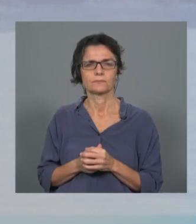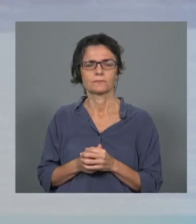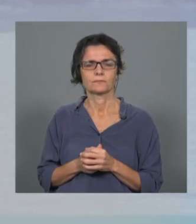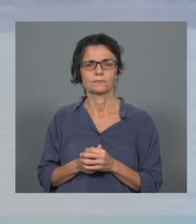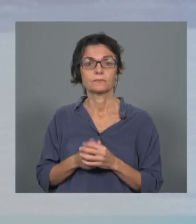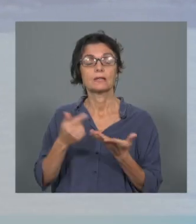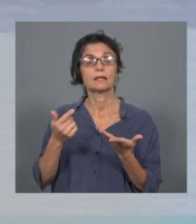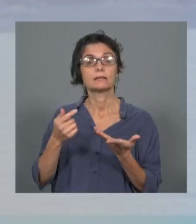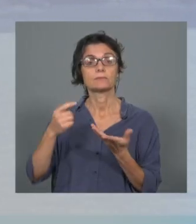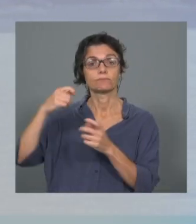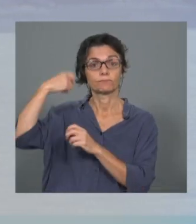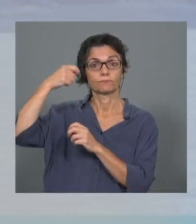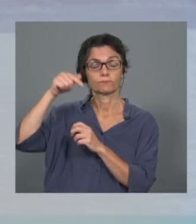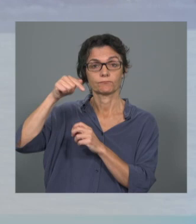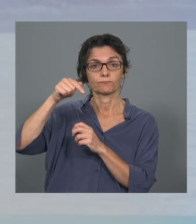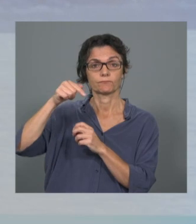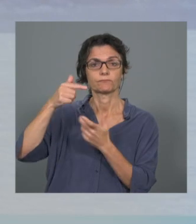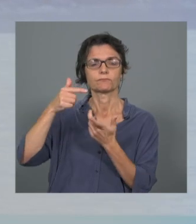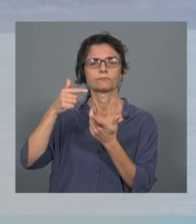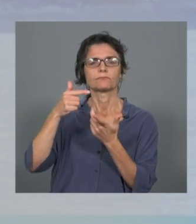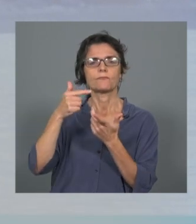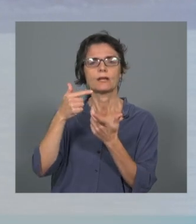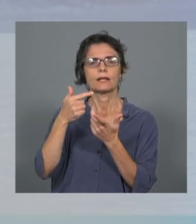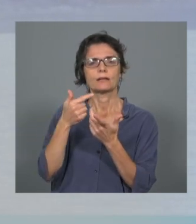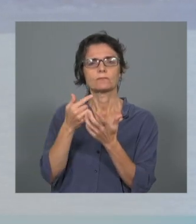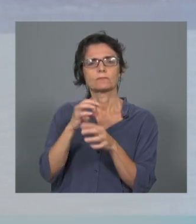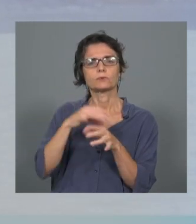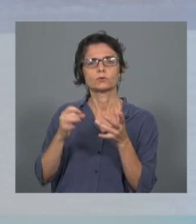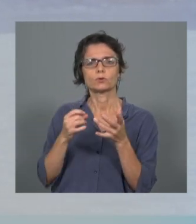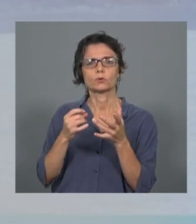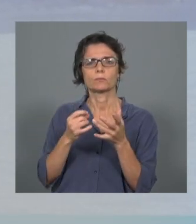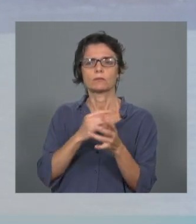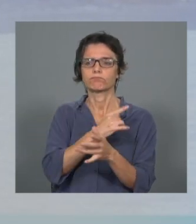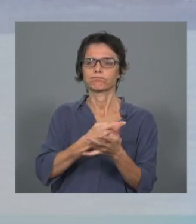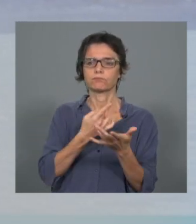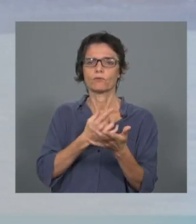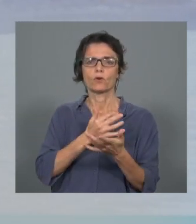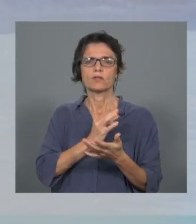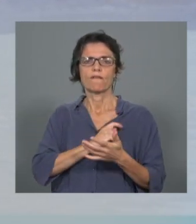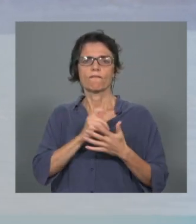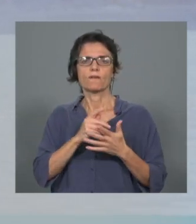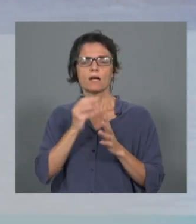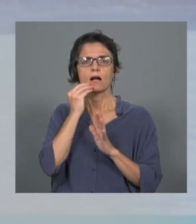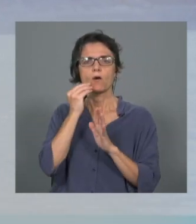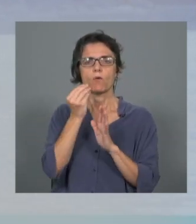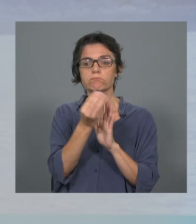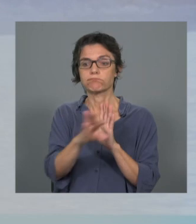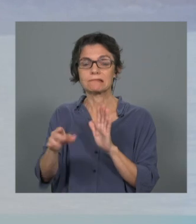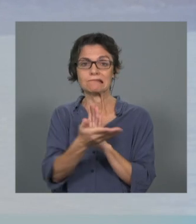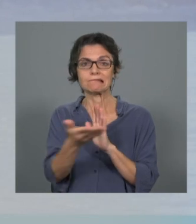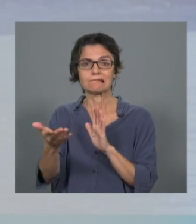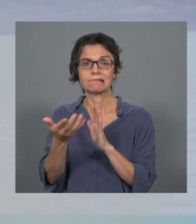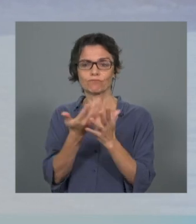É um filme que relata o poder da fé e a forma como ela se manifesta nestas crianças. Ana Leal, obrigado por